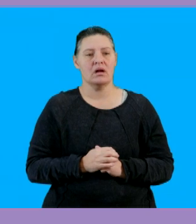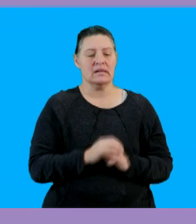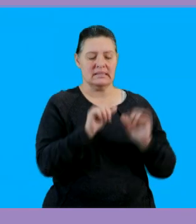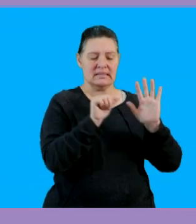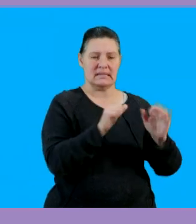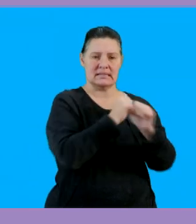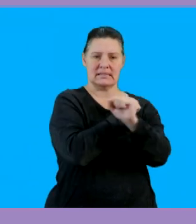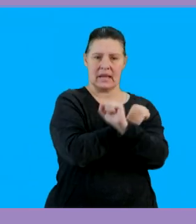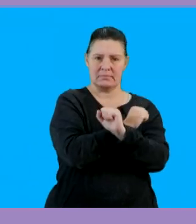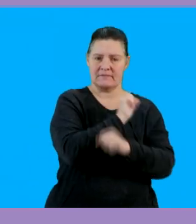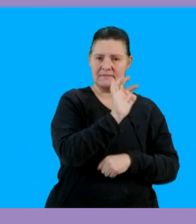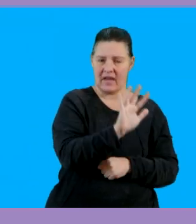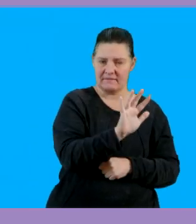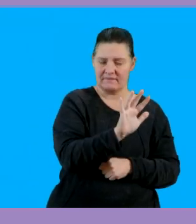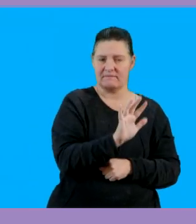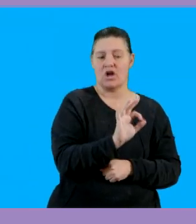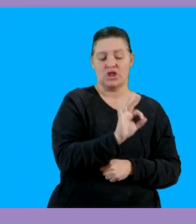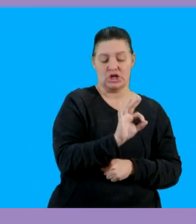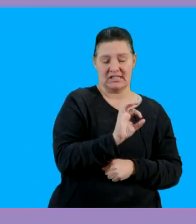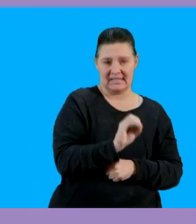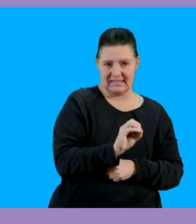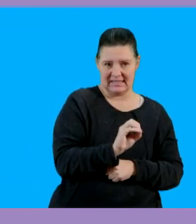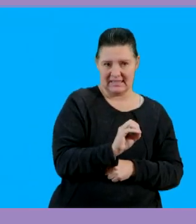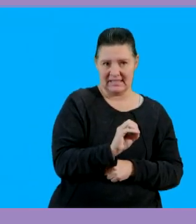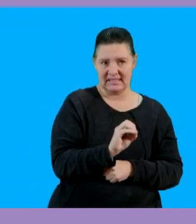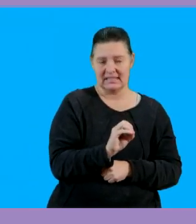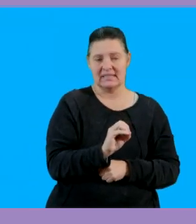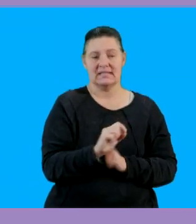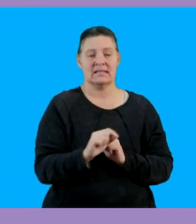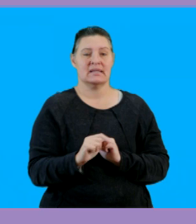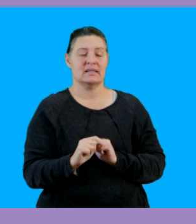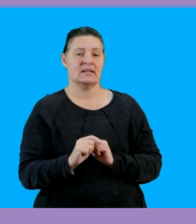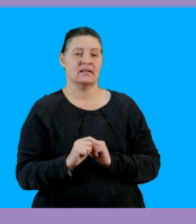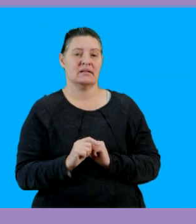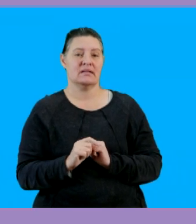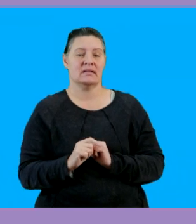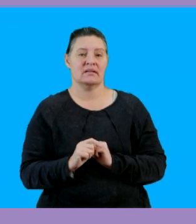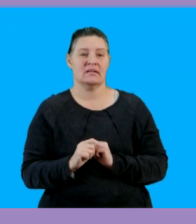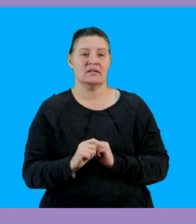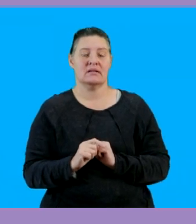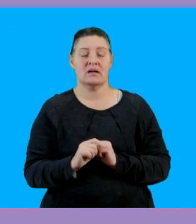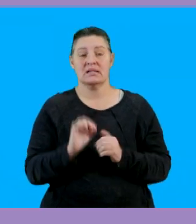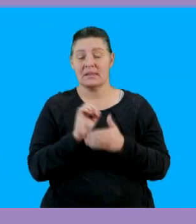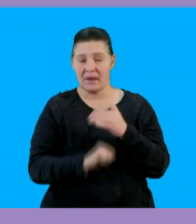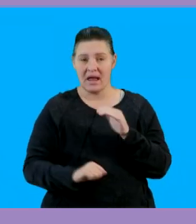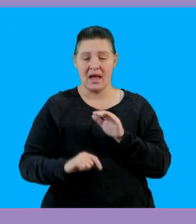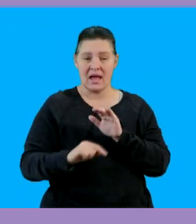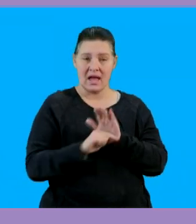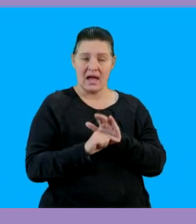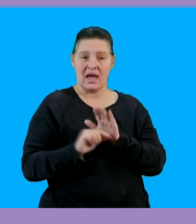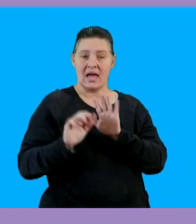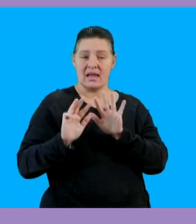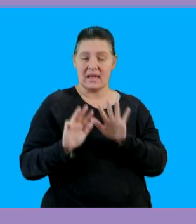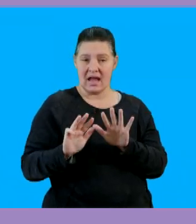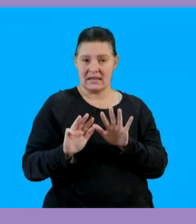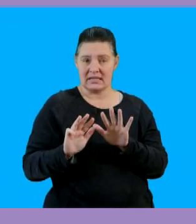what is 6 multiplied by 5? That is 30. And then we are going to subtract the 9,